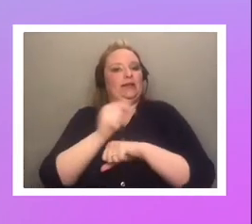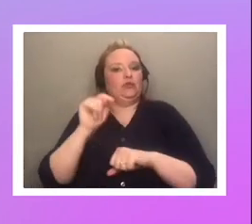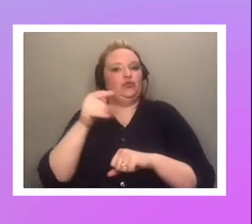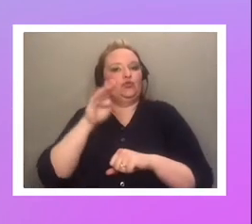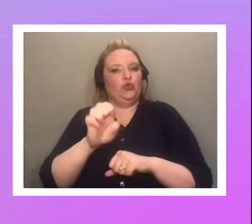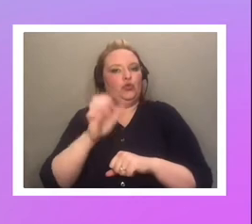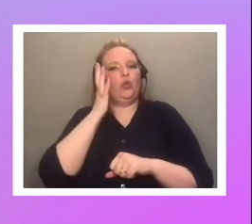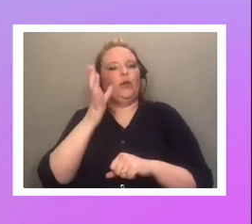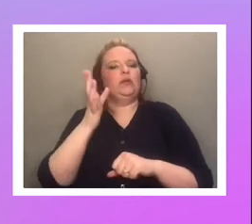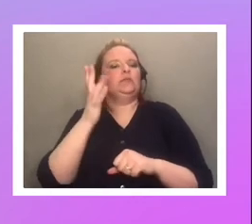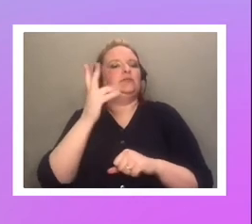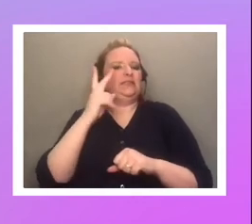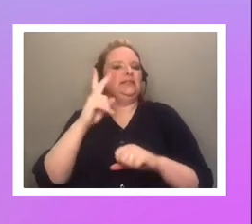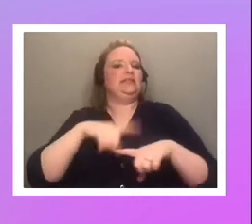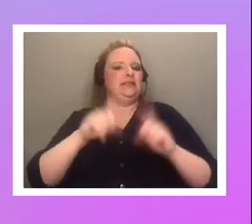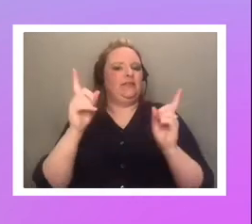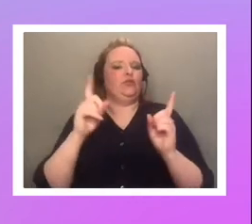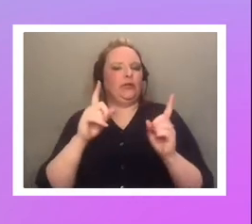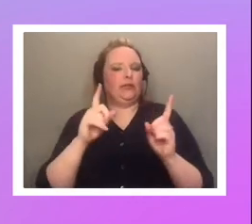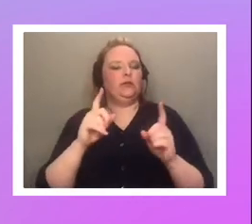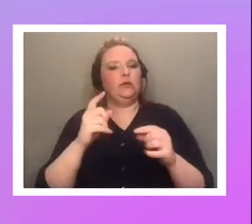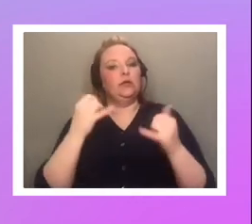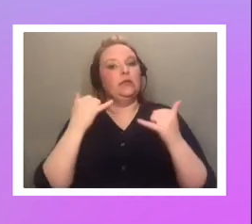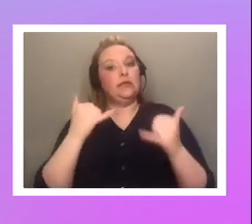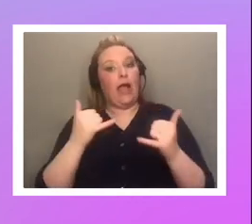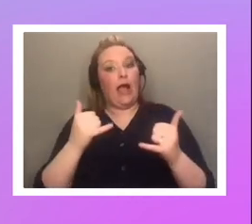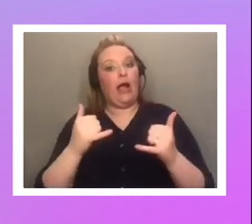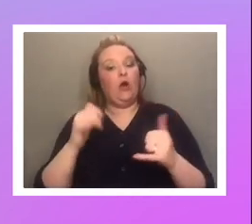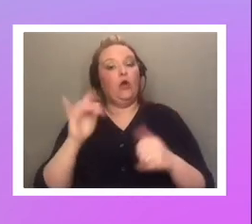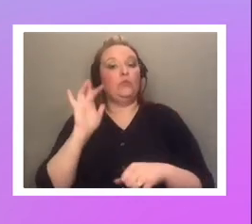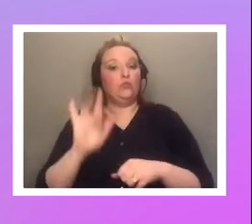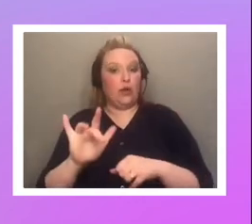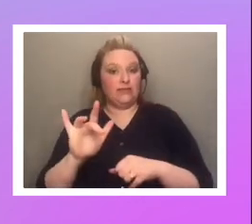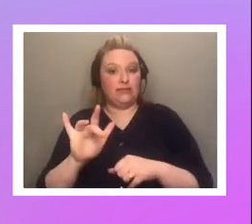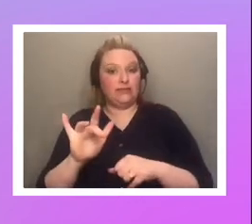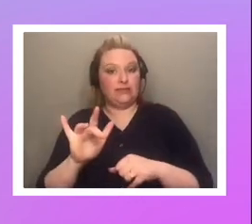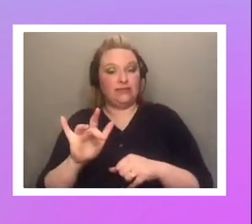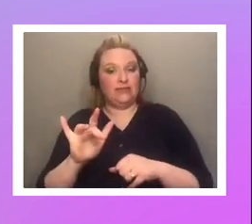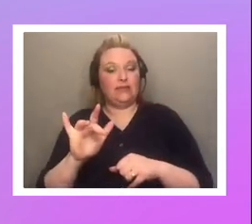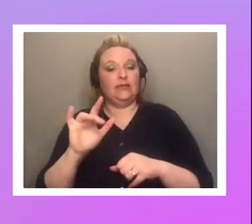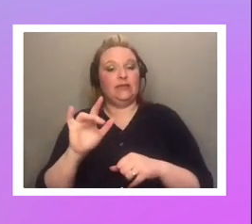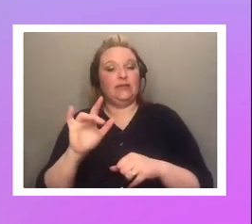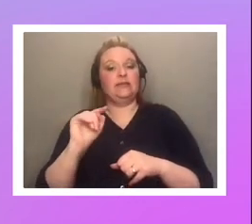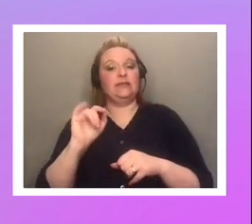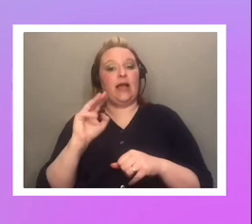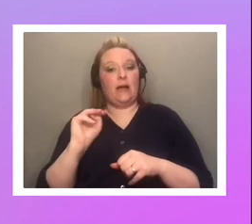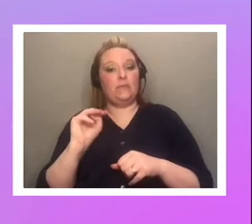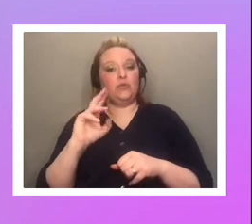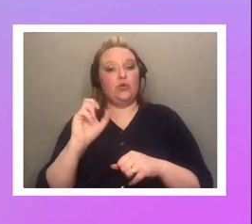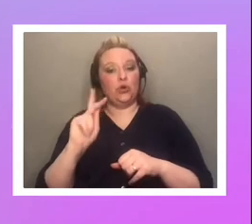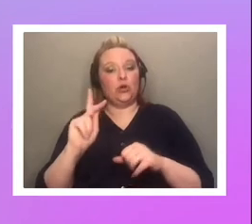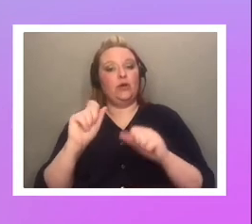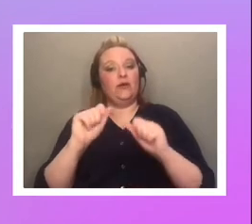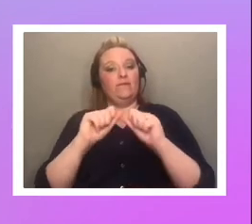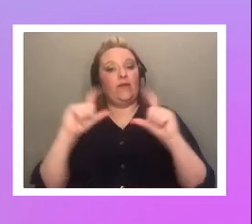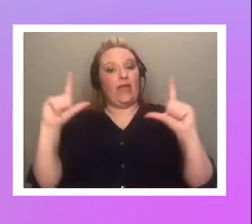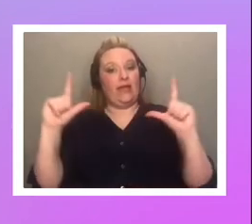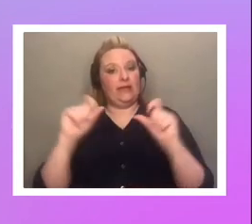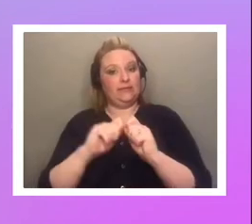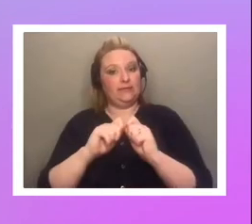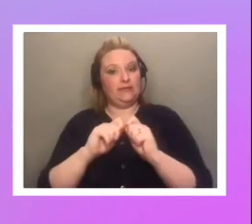slightly different experience. Where this time, when we play it, you know, Tom Nook is there, he fades in and out instead of the